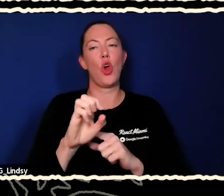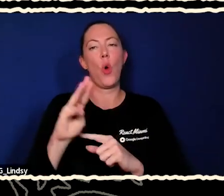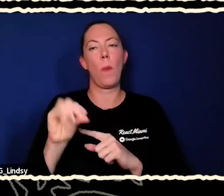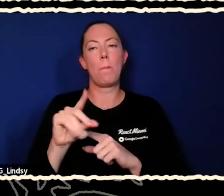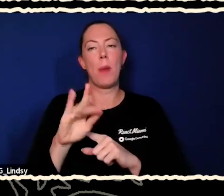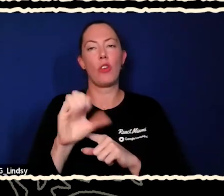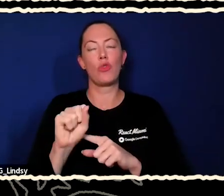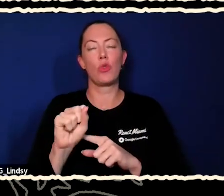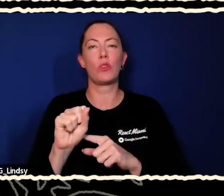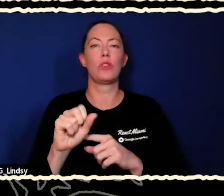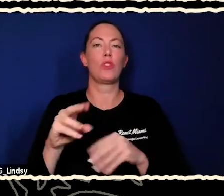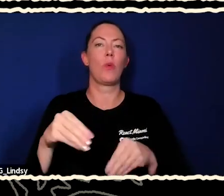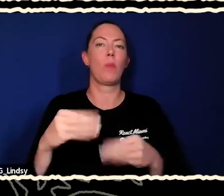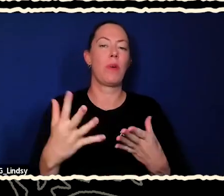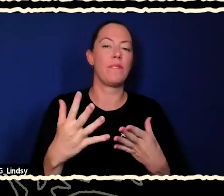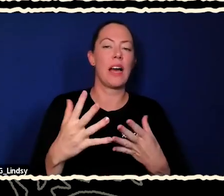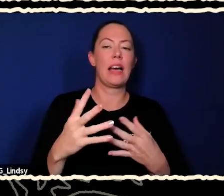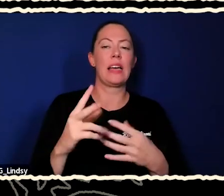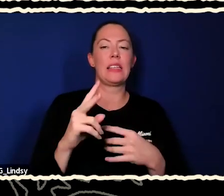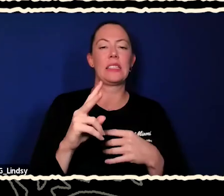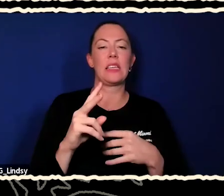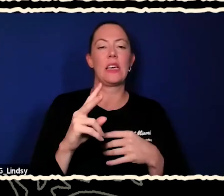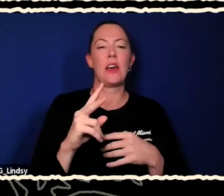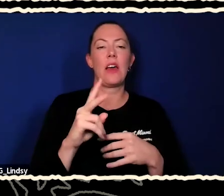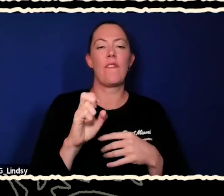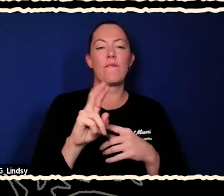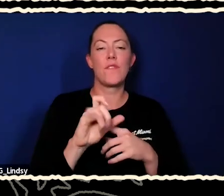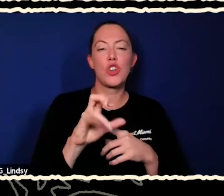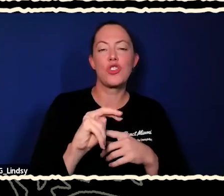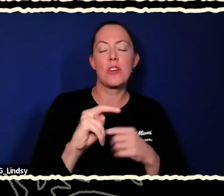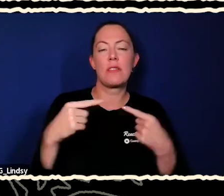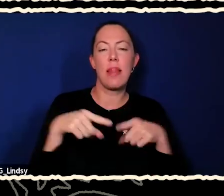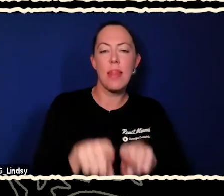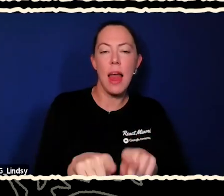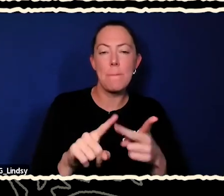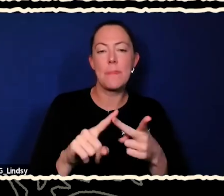alignment, staleness prevention, automatic discovery, and more.